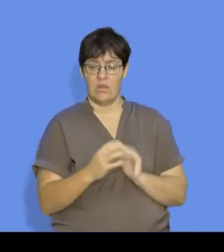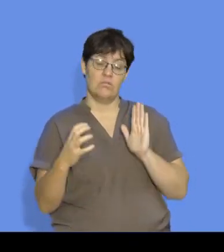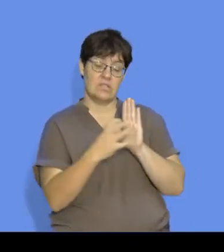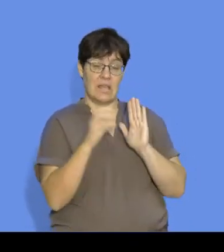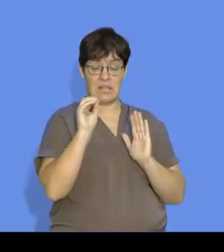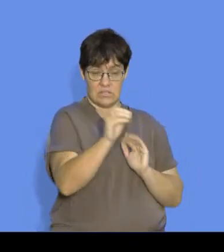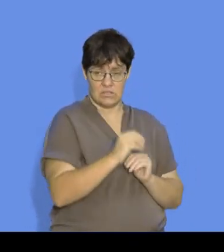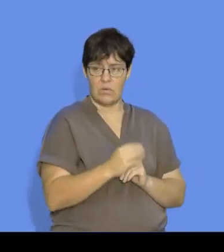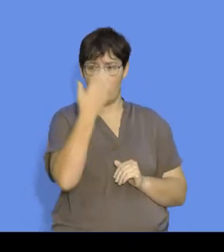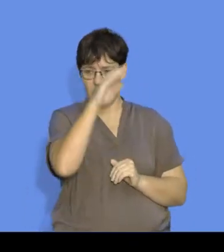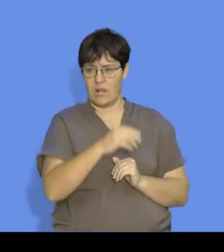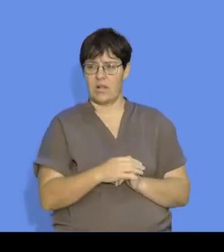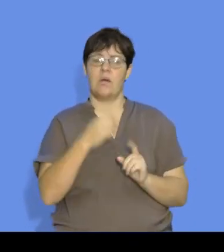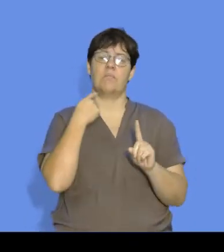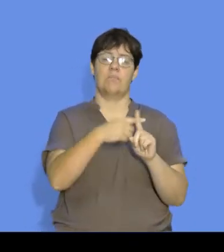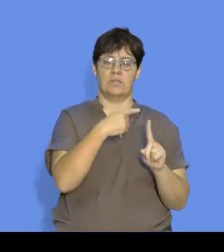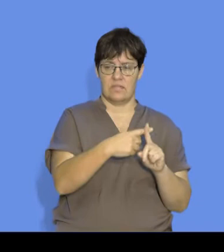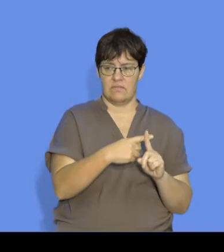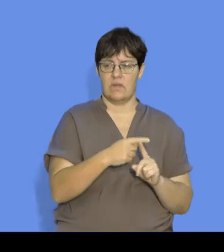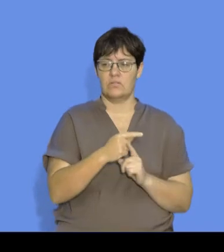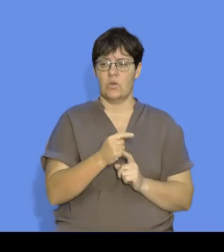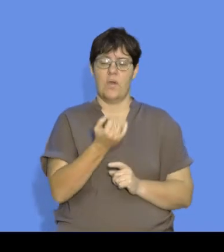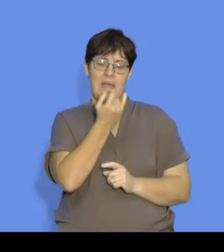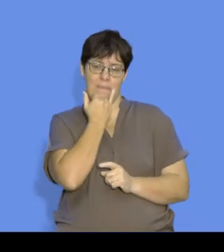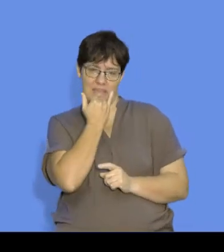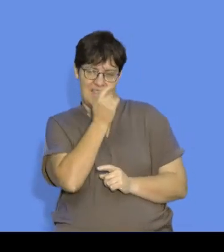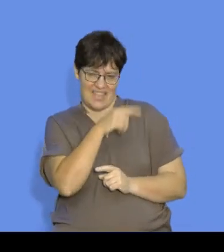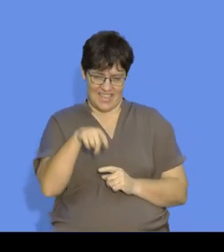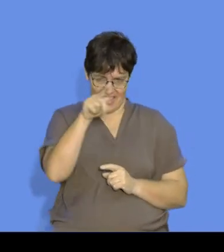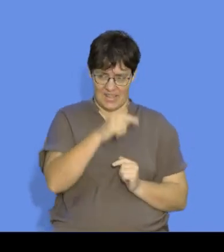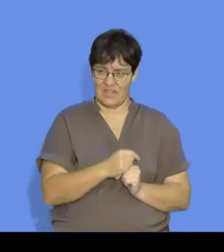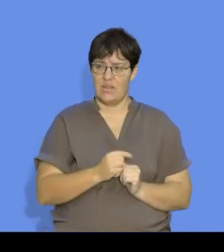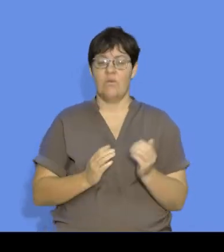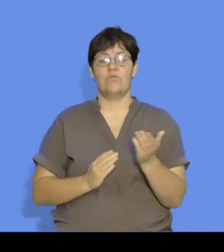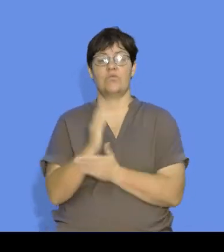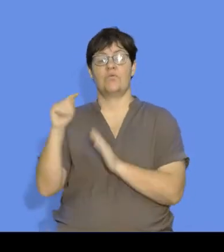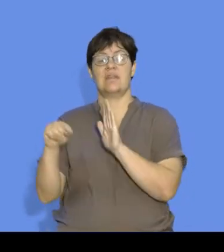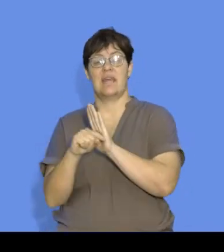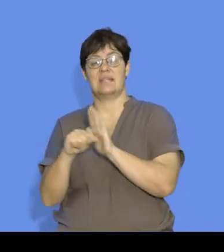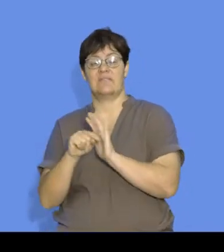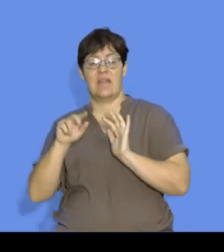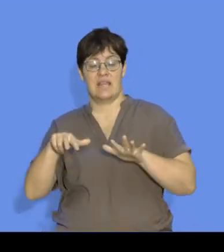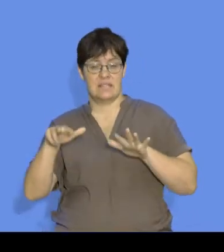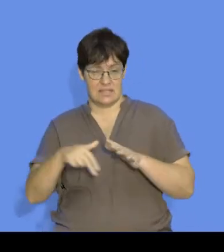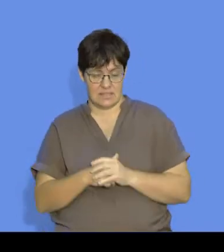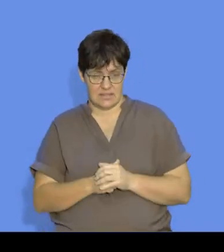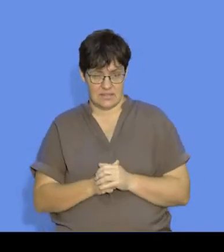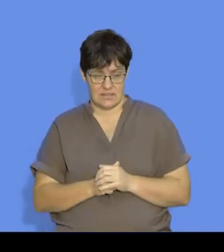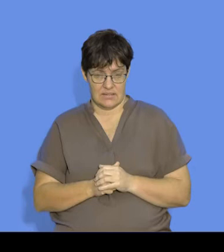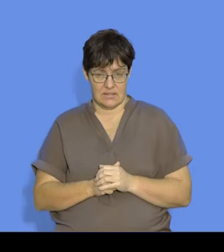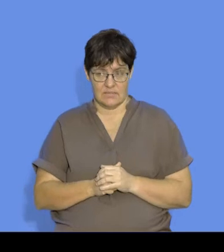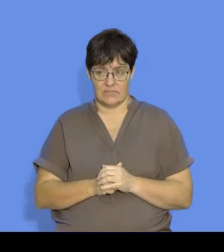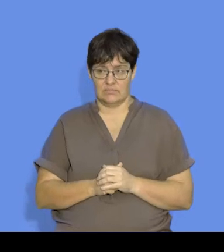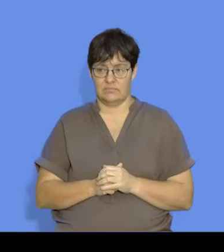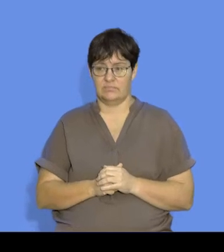this graph. And to sketch this graph, we know this is a positive, so it's a happy face. It is passing through negative